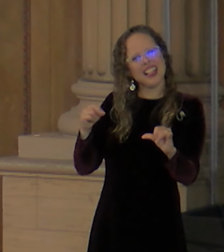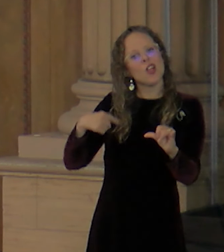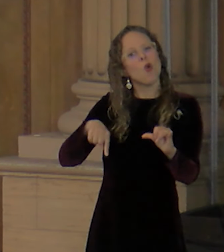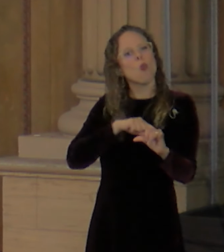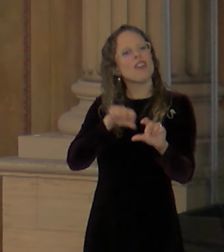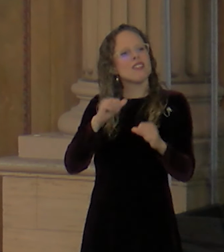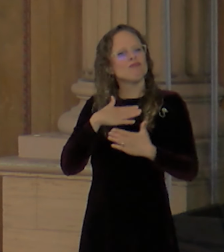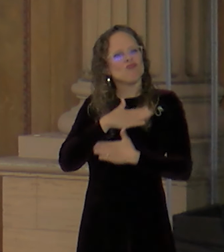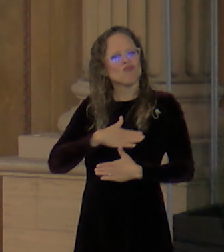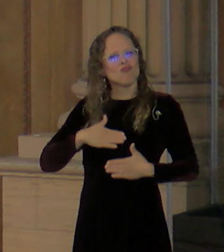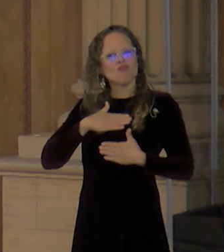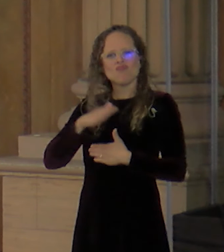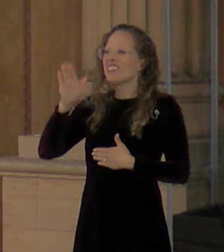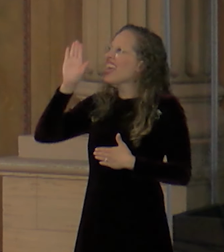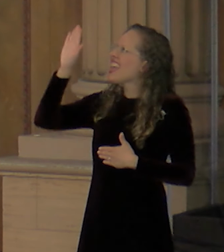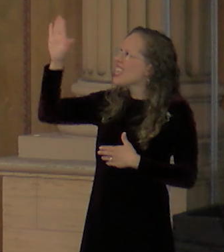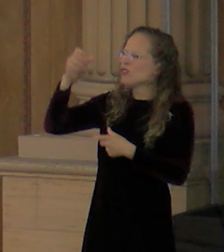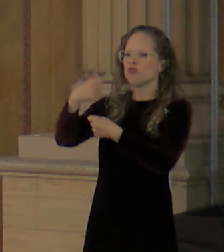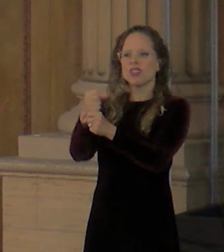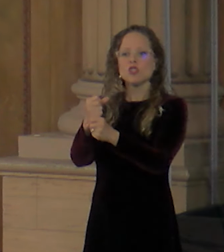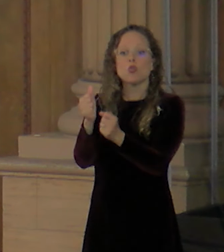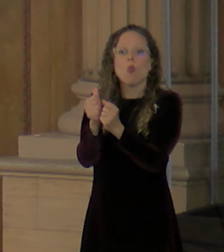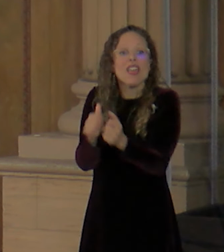being anxious or troubled at all.